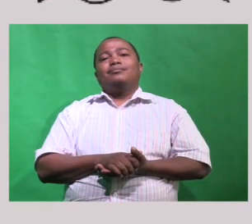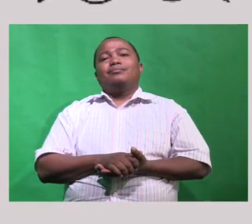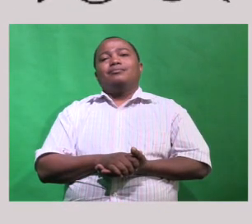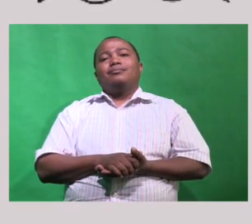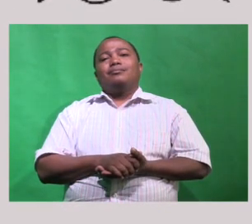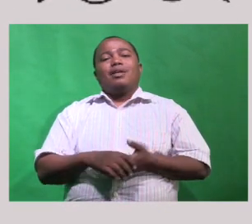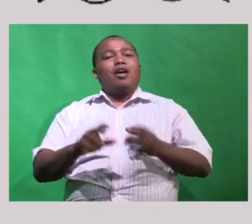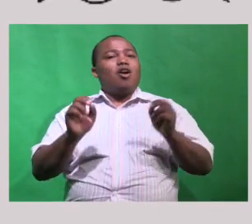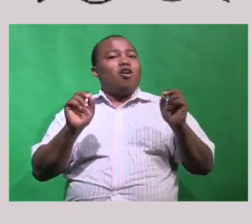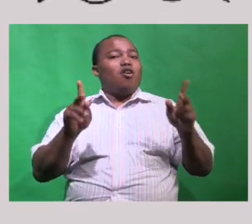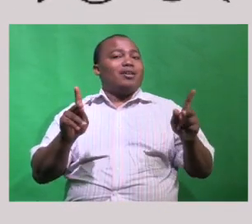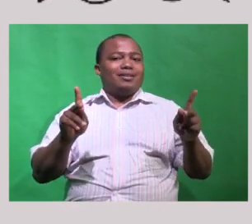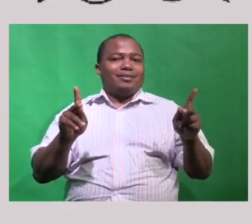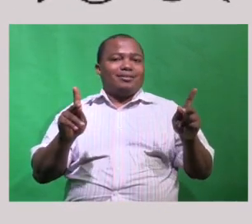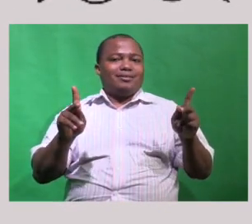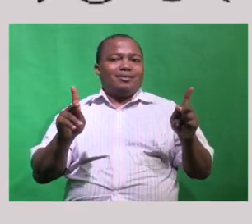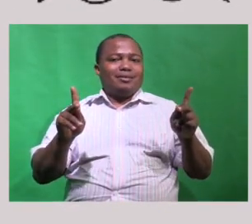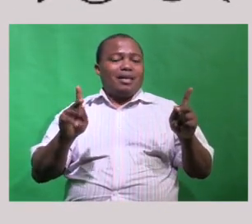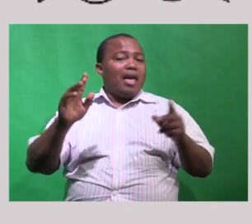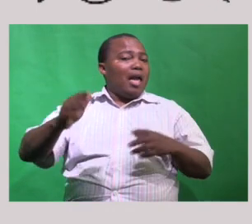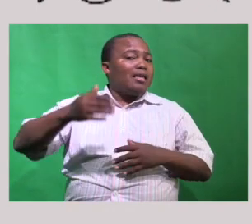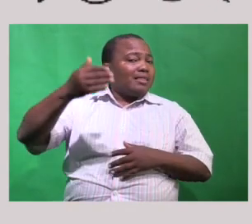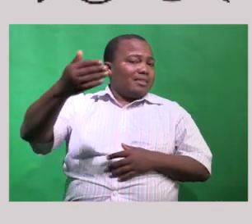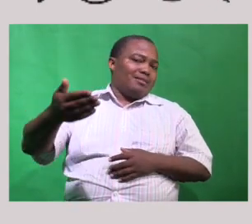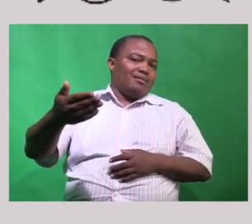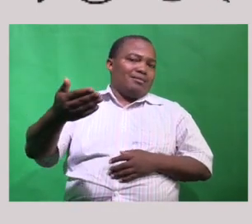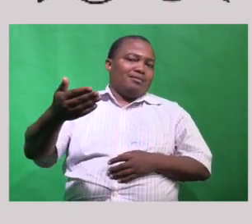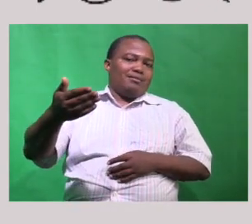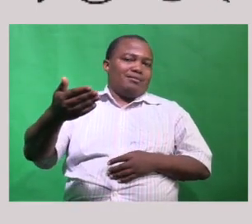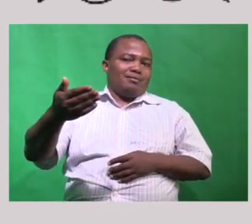Okay. Then